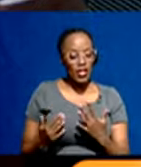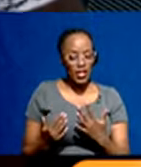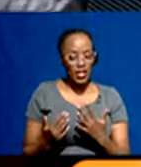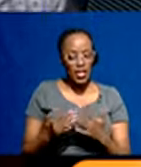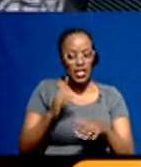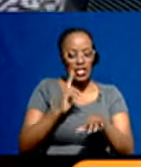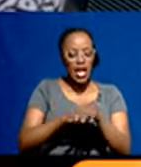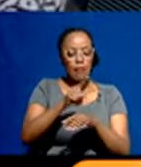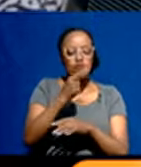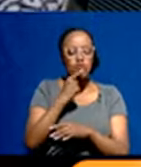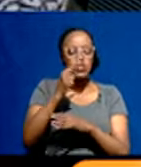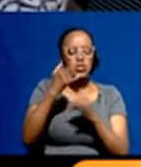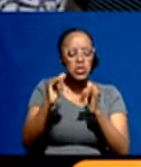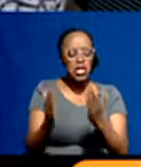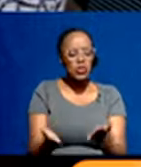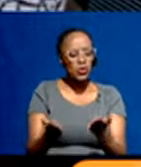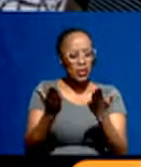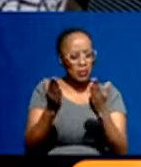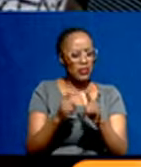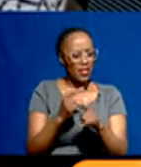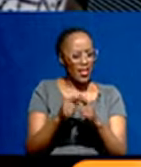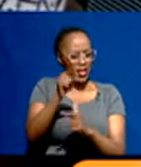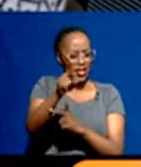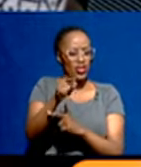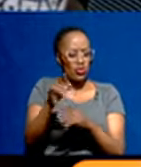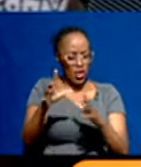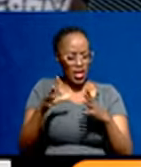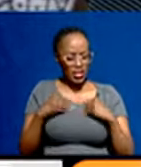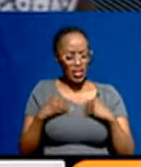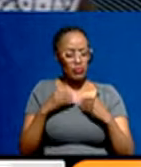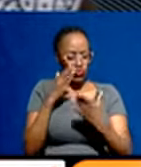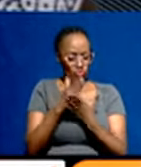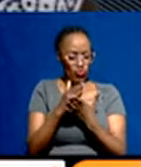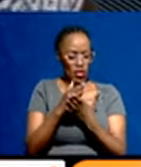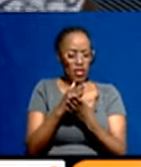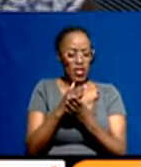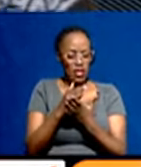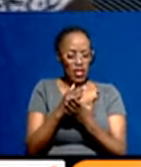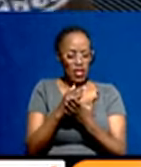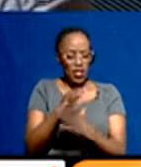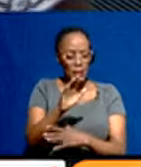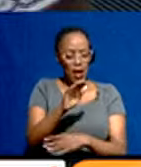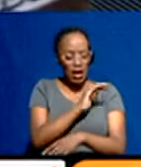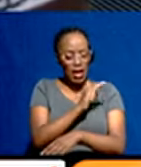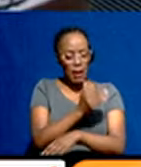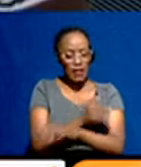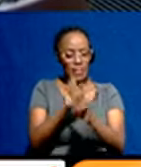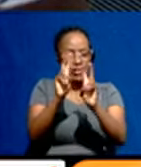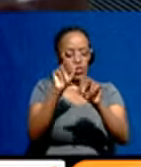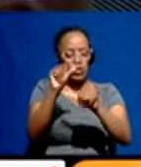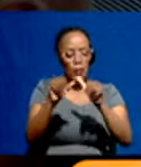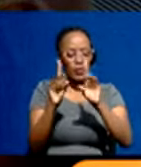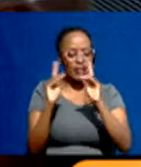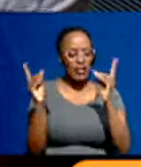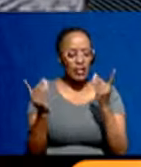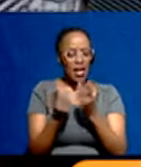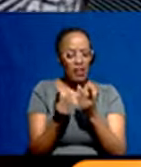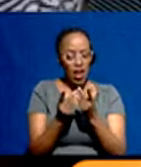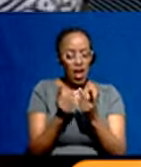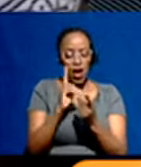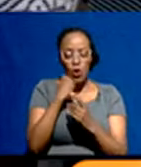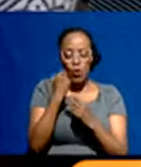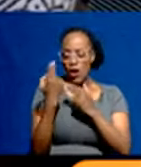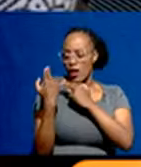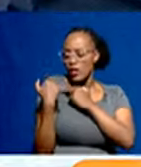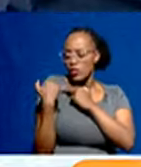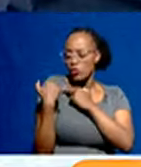you say you are improving, are you admitting there were incapacity issues in terms of that department that was supposed